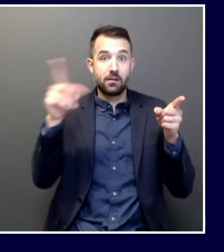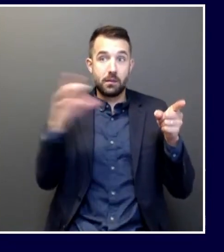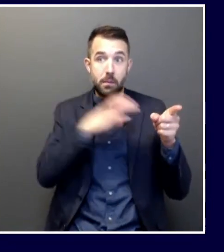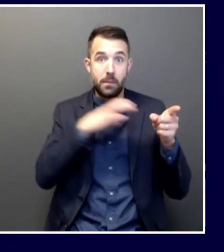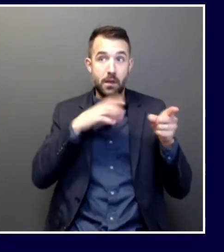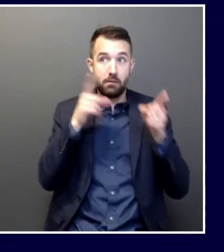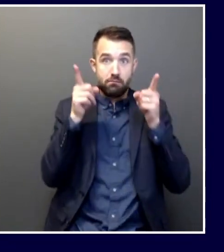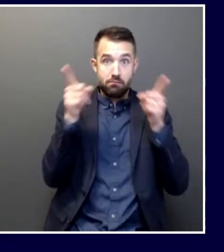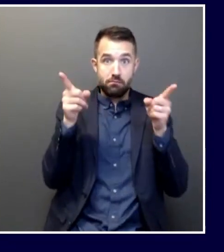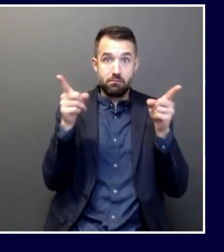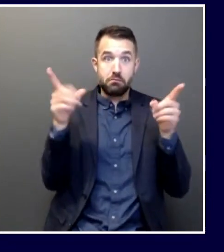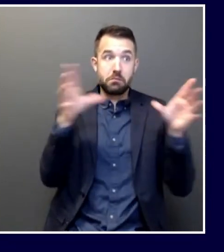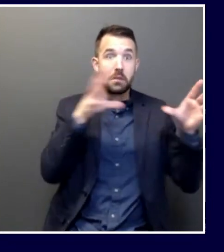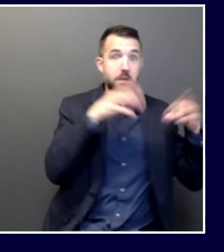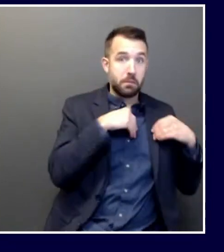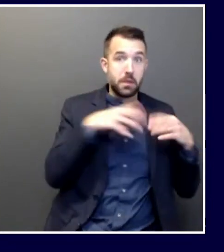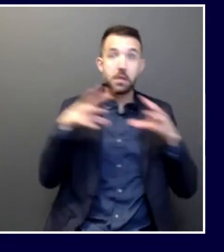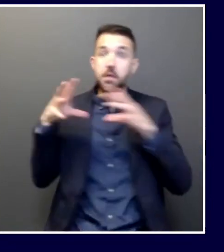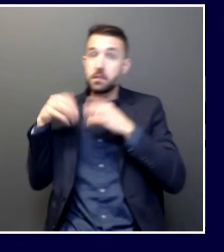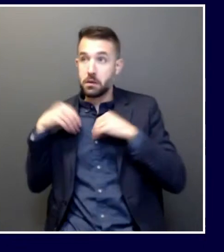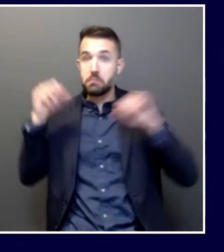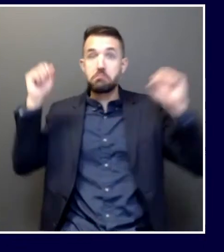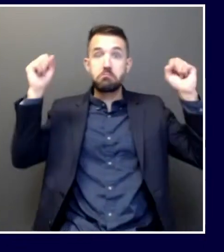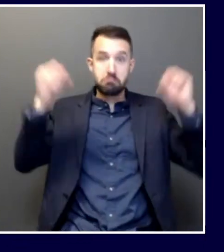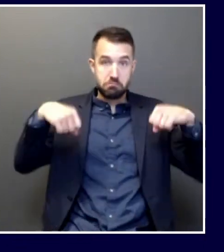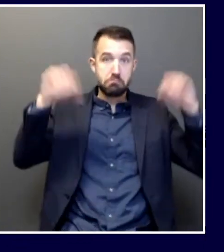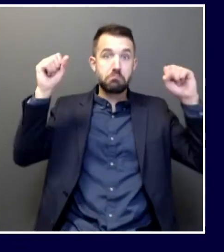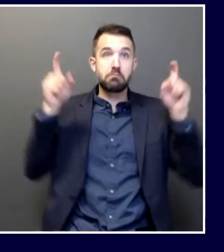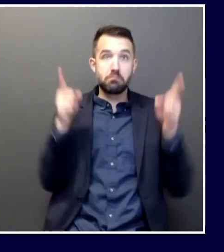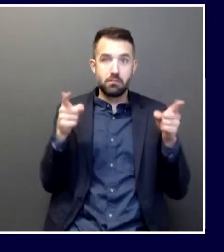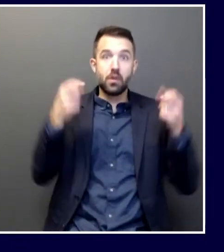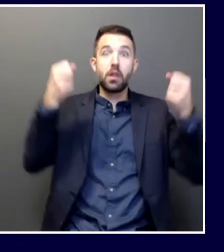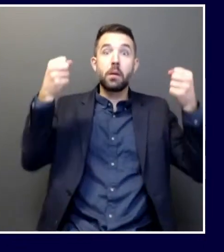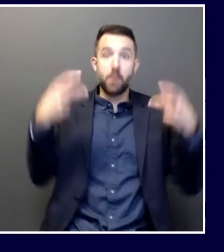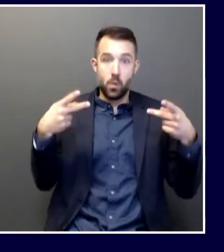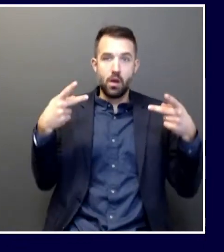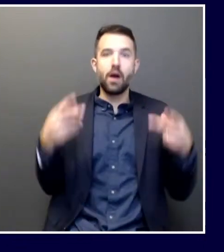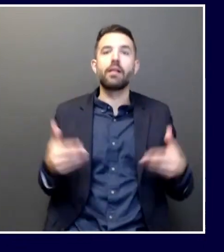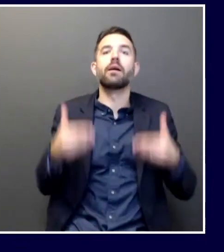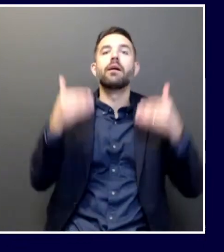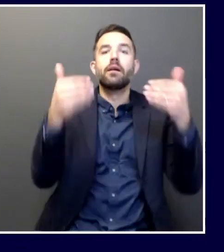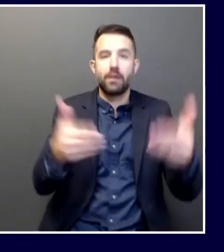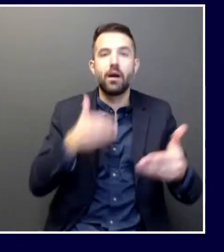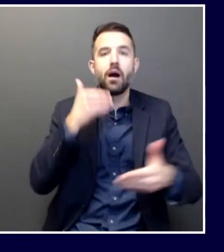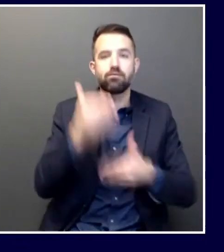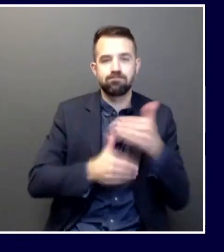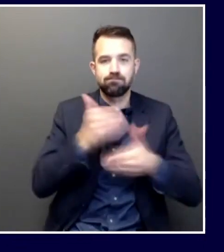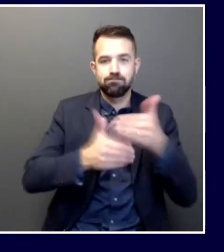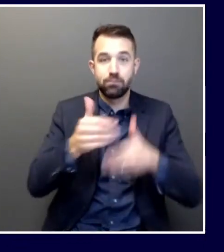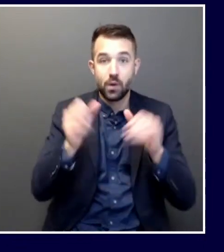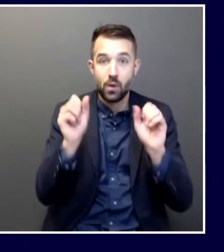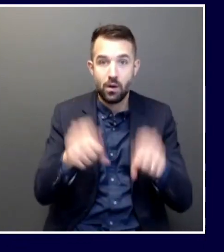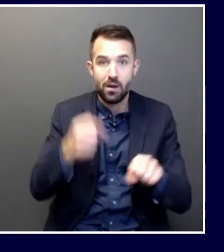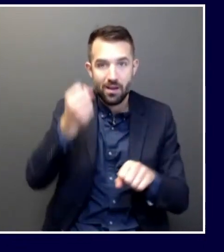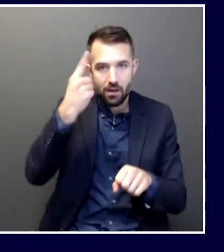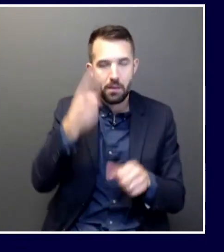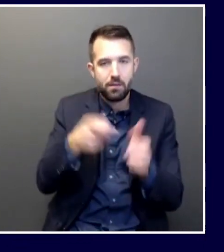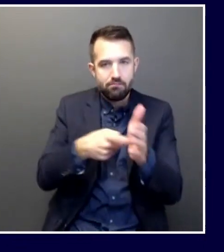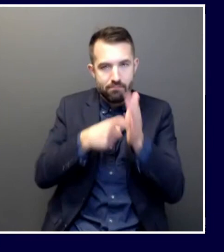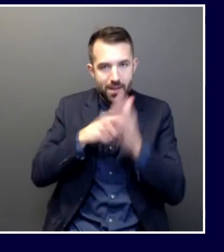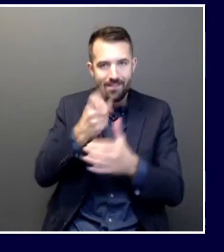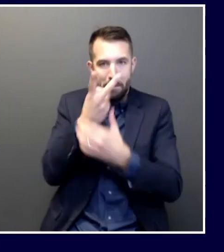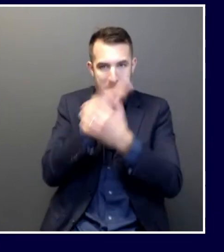roll. Now, here's what we know about the Pfizer vaccine in kids. The data that were presented yesterday showed